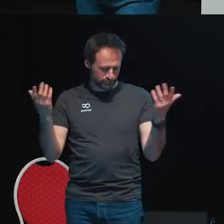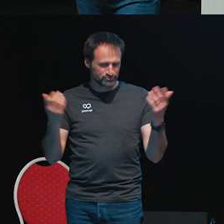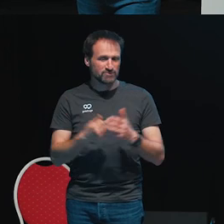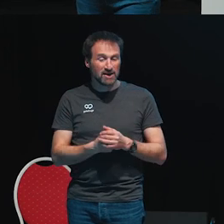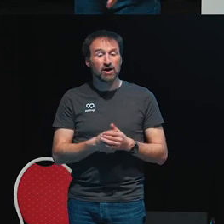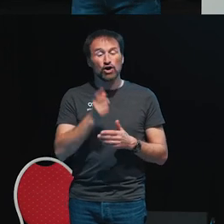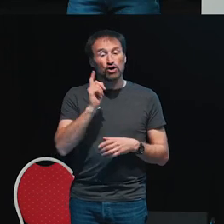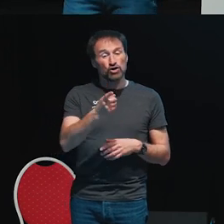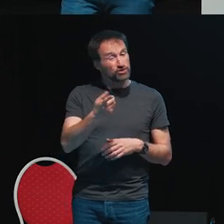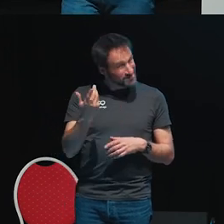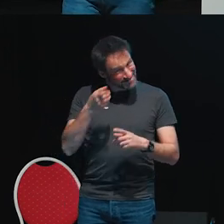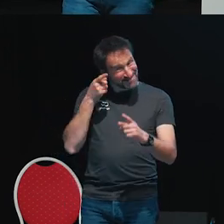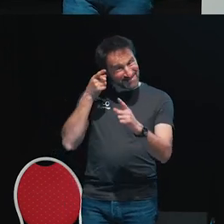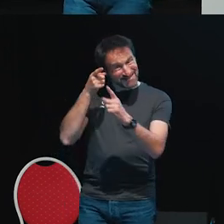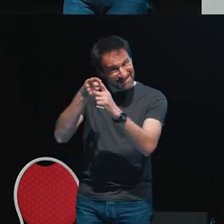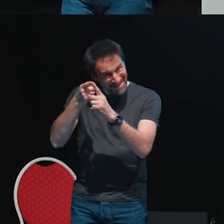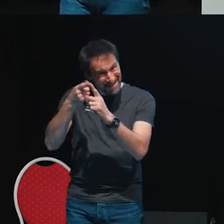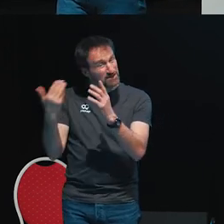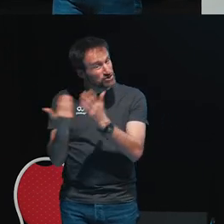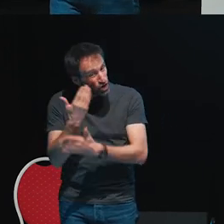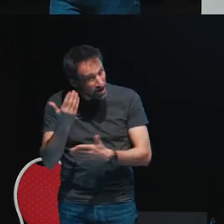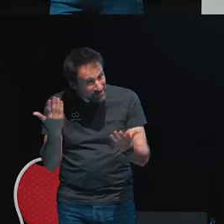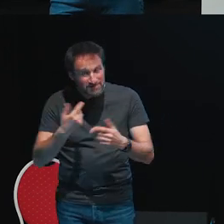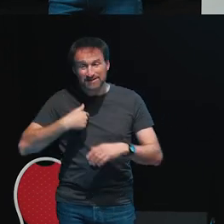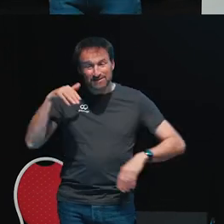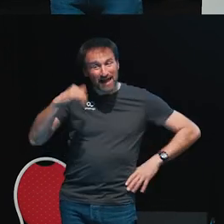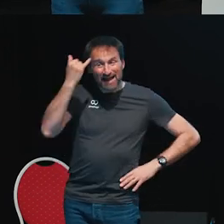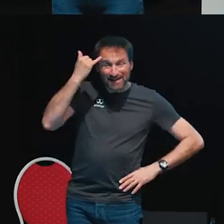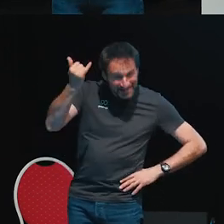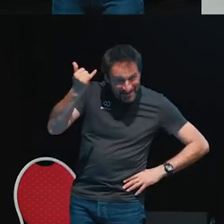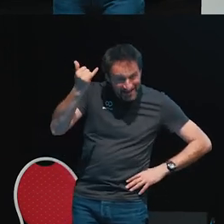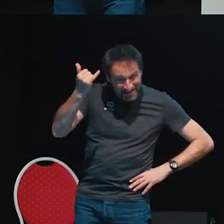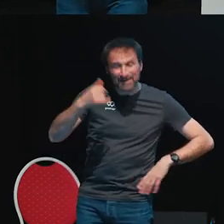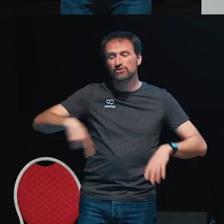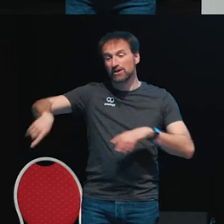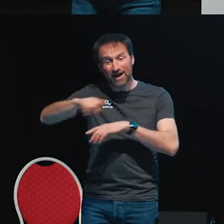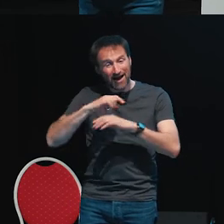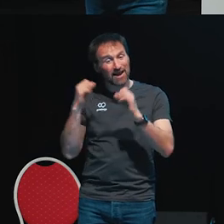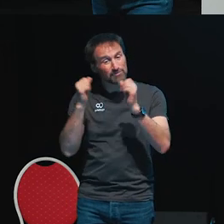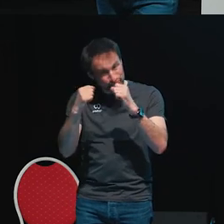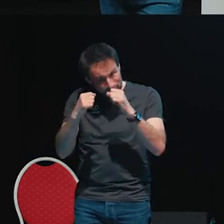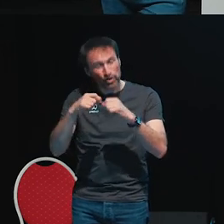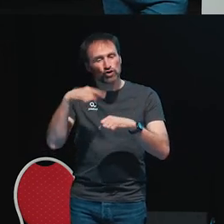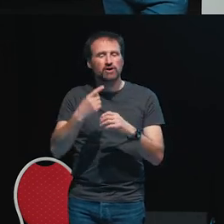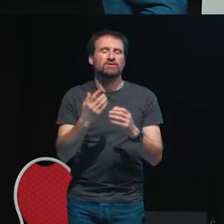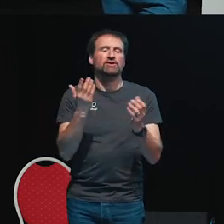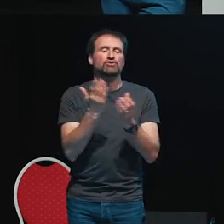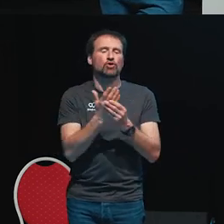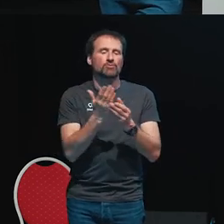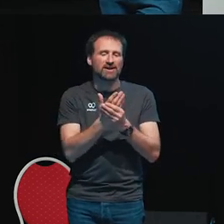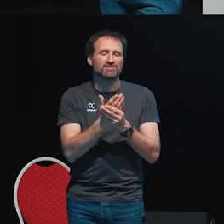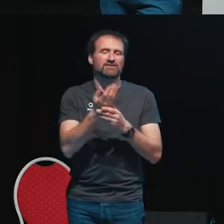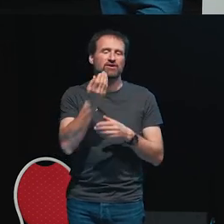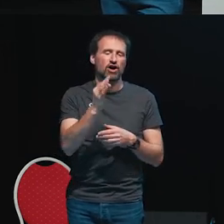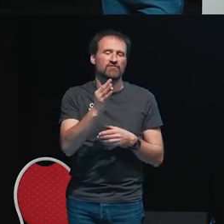those venue and say, I have an idea, and then we all agree, and then write a document called specification.